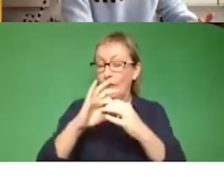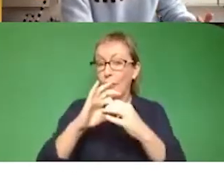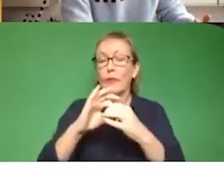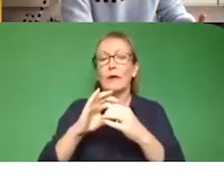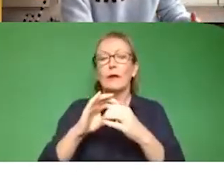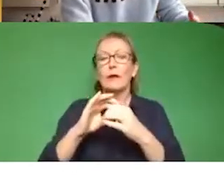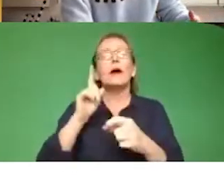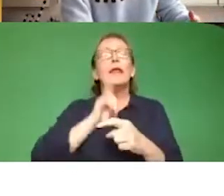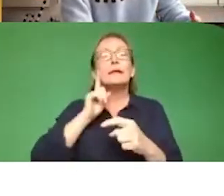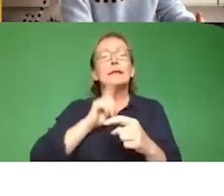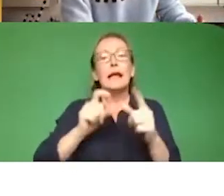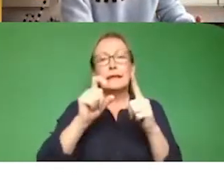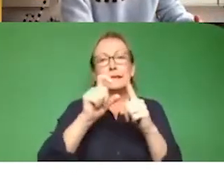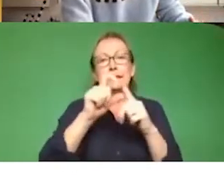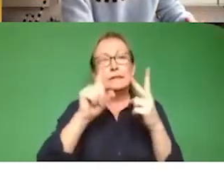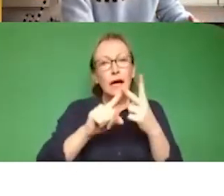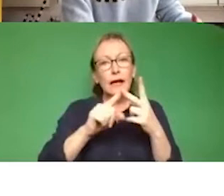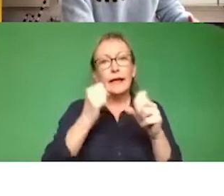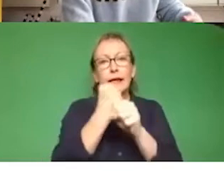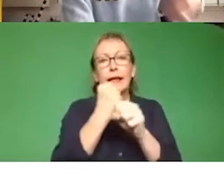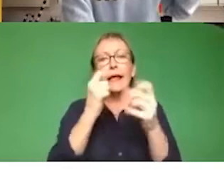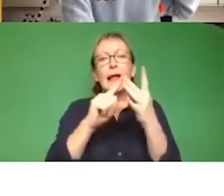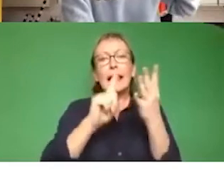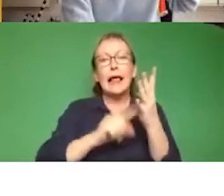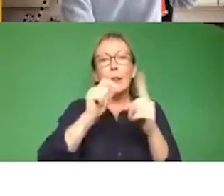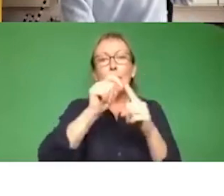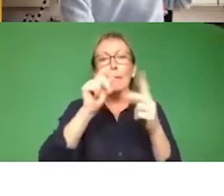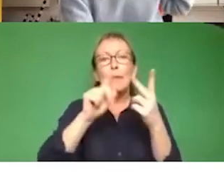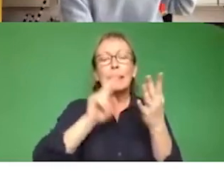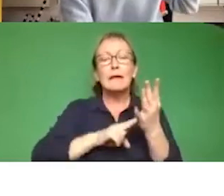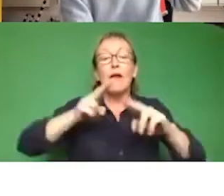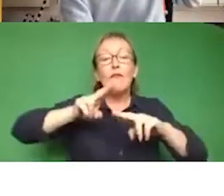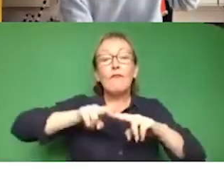who works Gilpin. She's in Fife. Yes. And